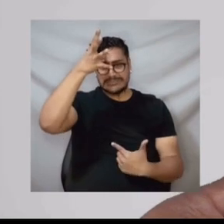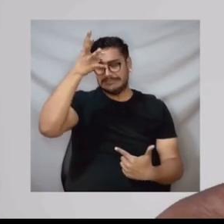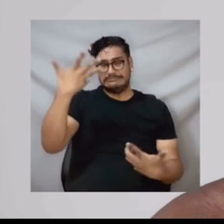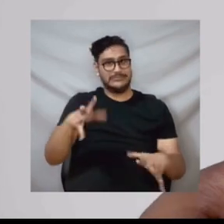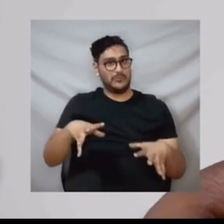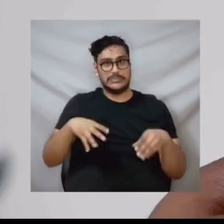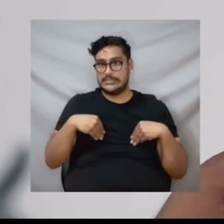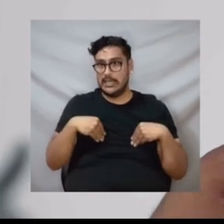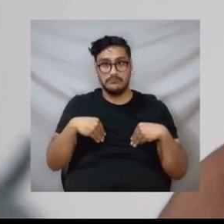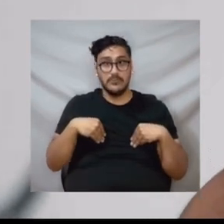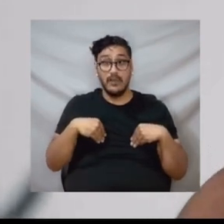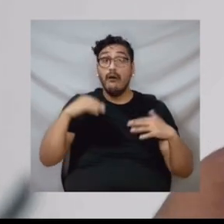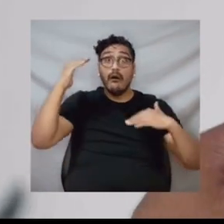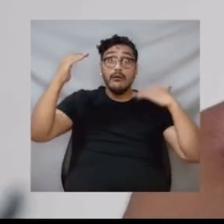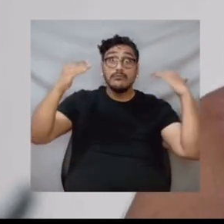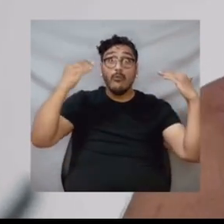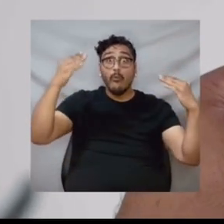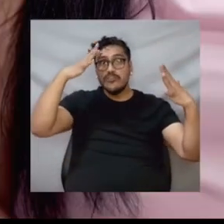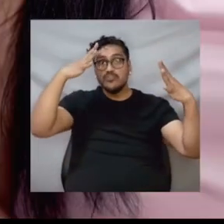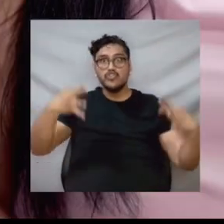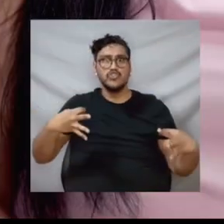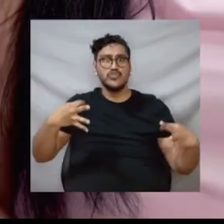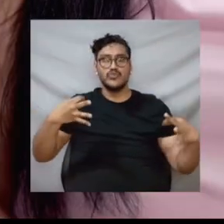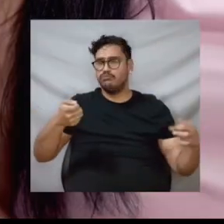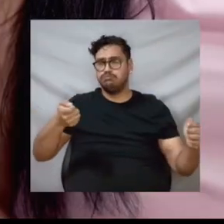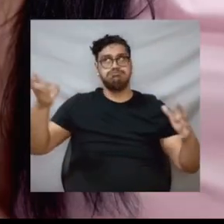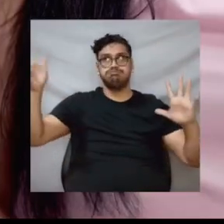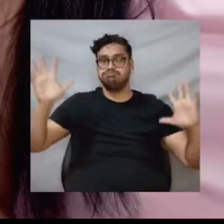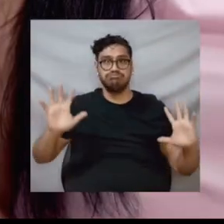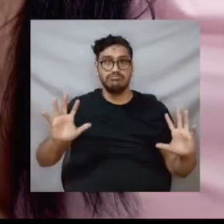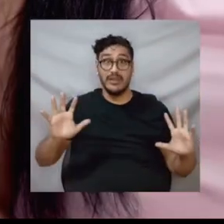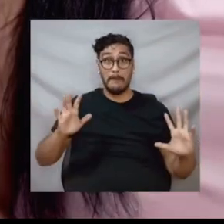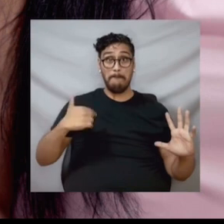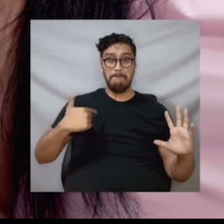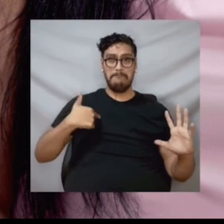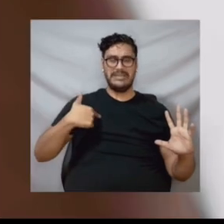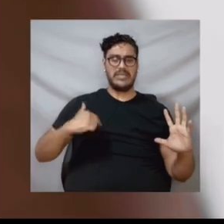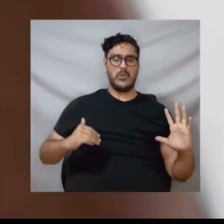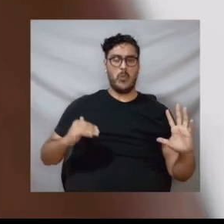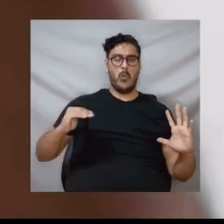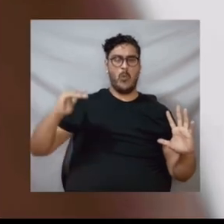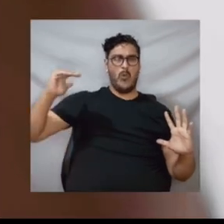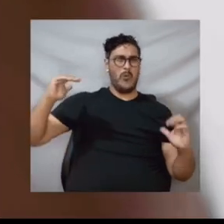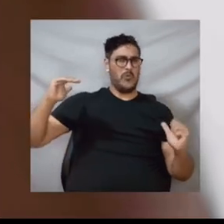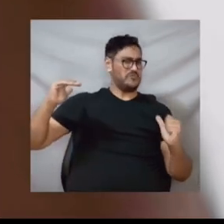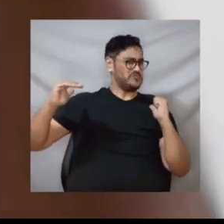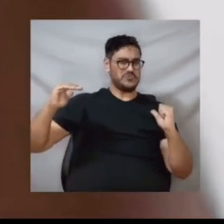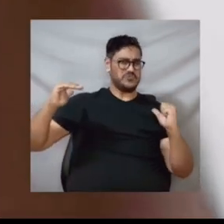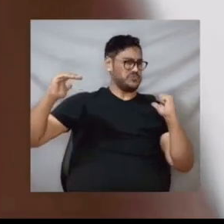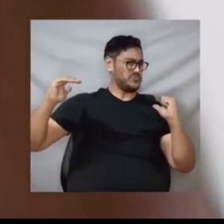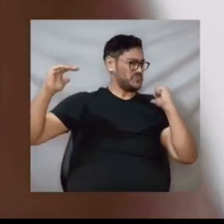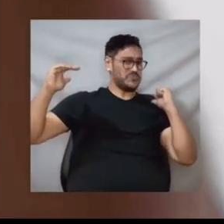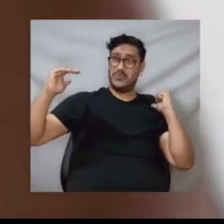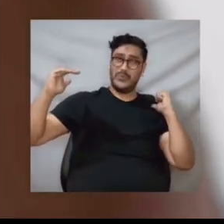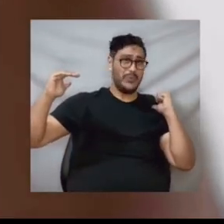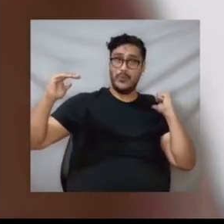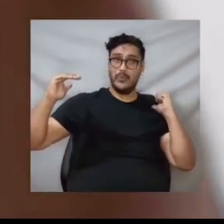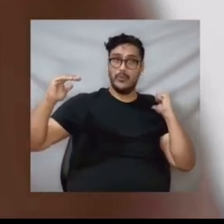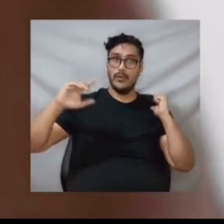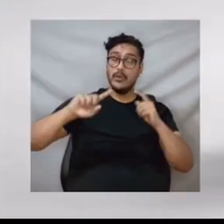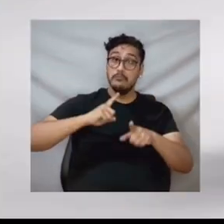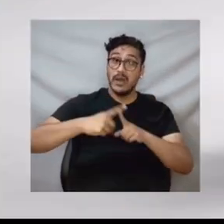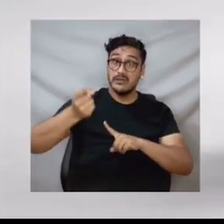were out the window refusing to grow up has always been a huge problem for me bringing you home was one of the proudest moments of